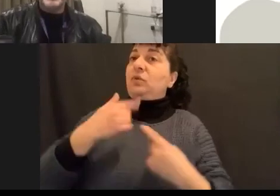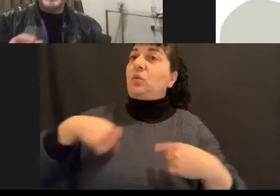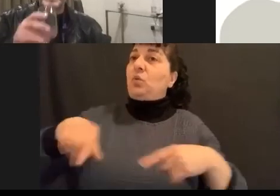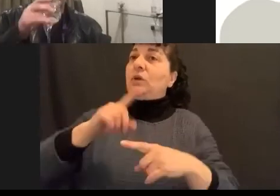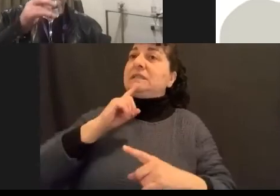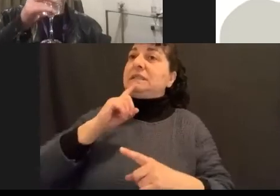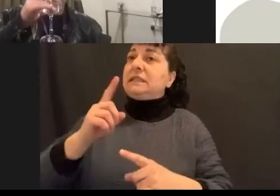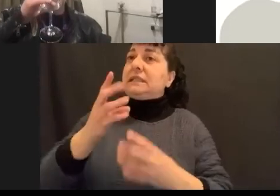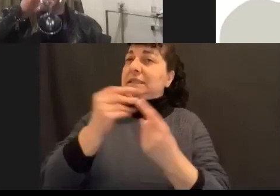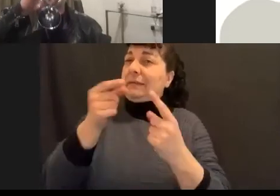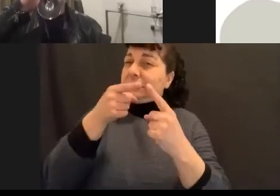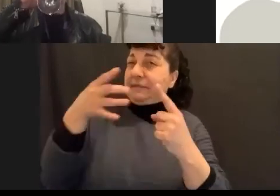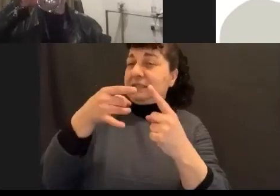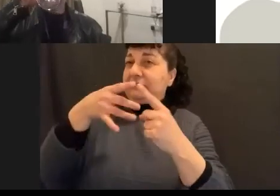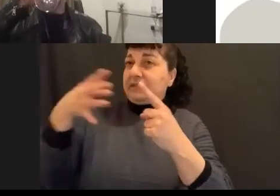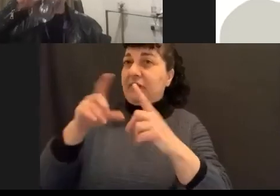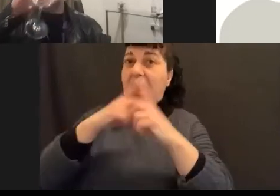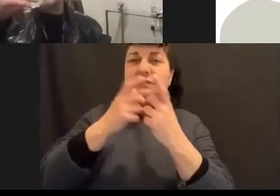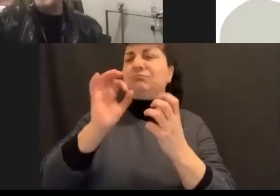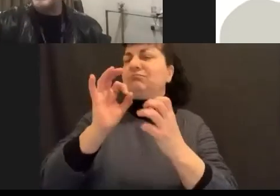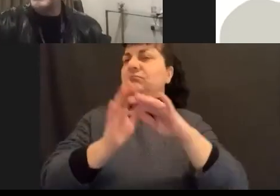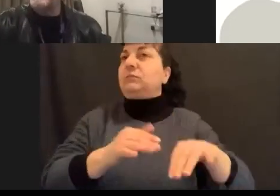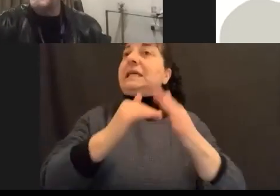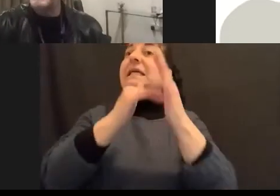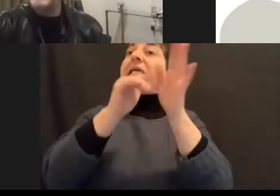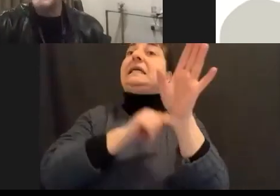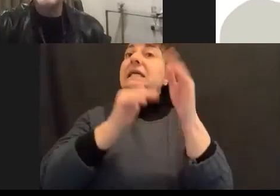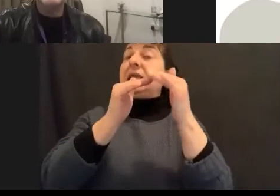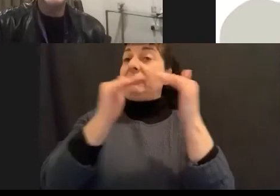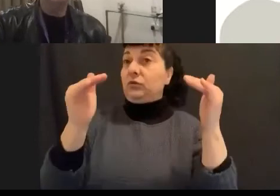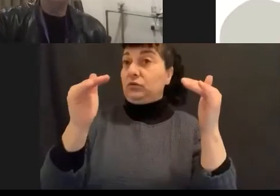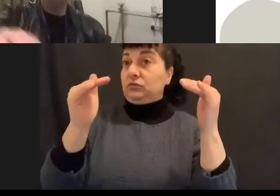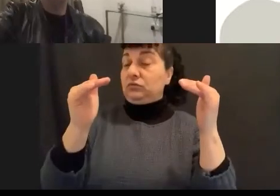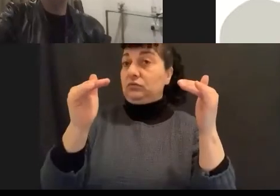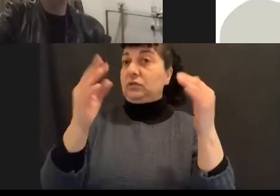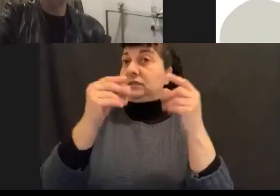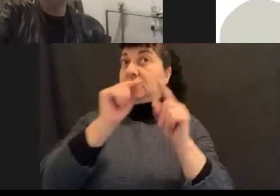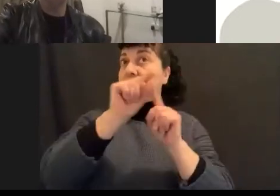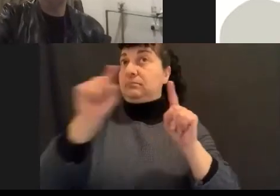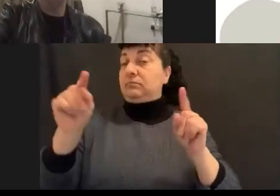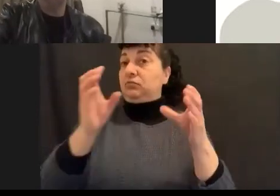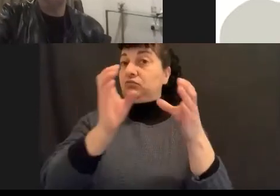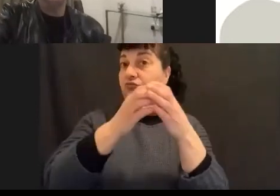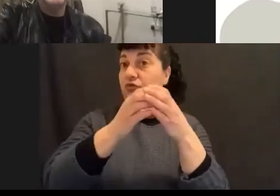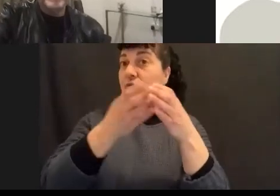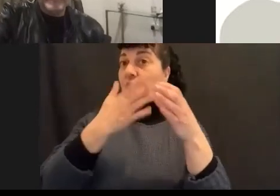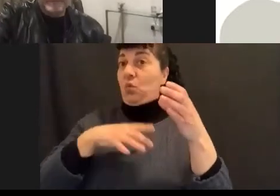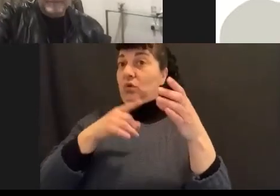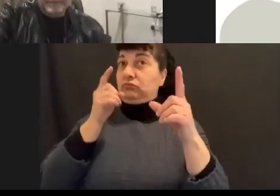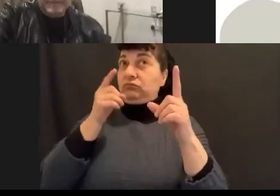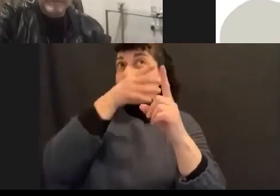much classes, sorry, year levels or particular groups where we're really wanting to get some targeted testing done to